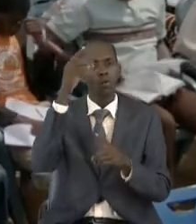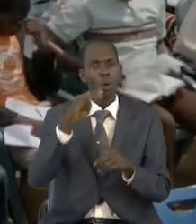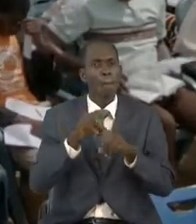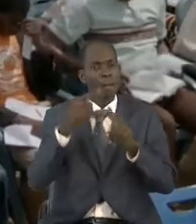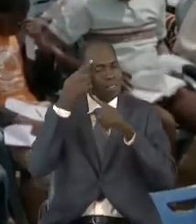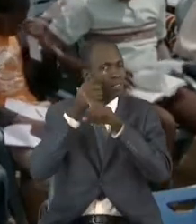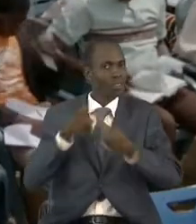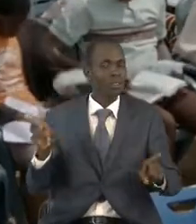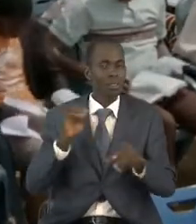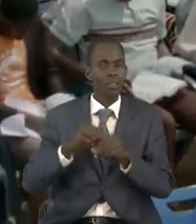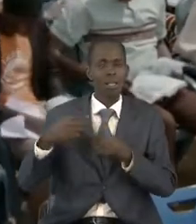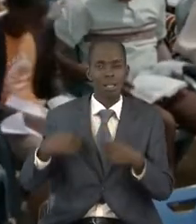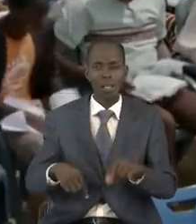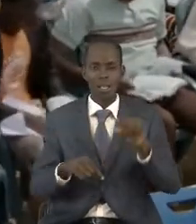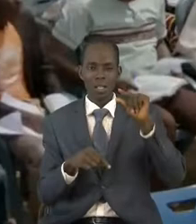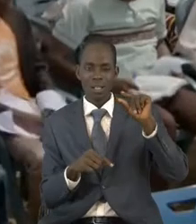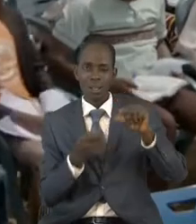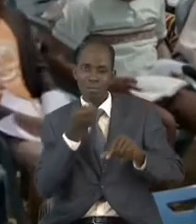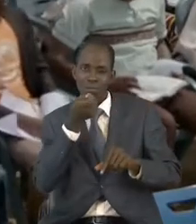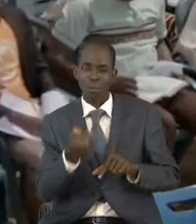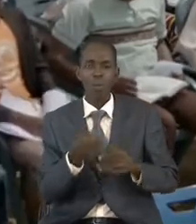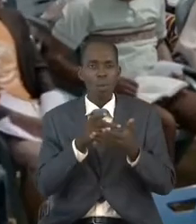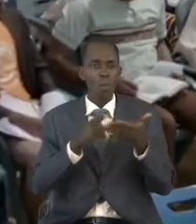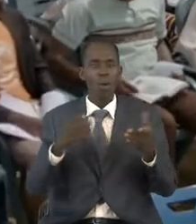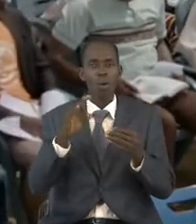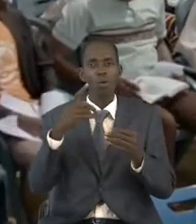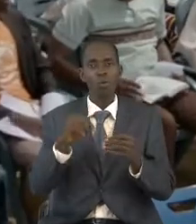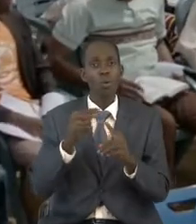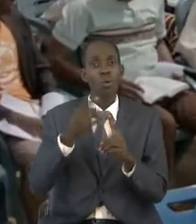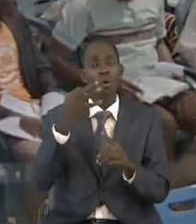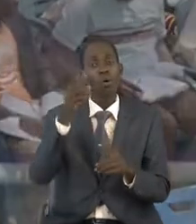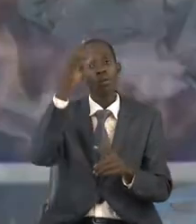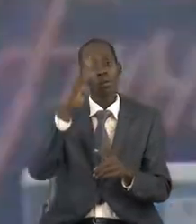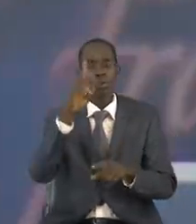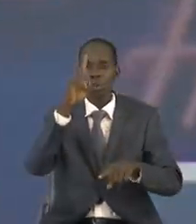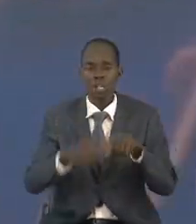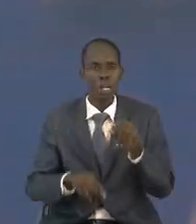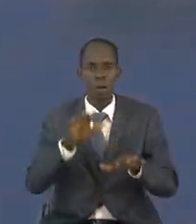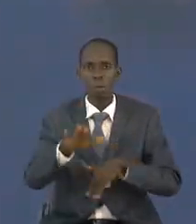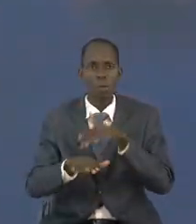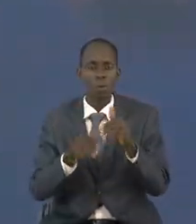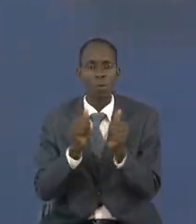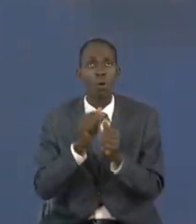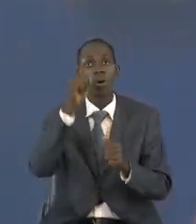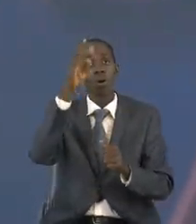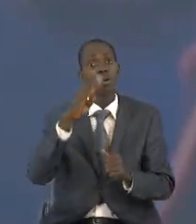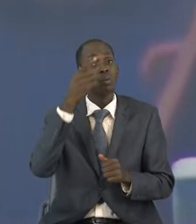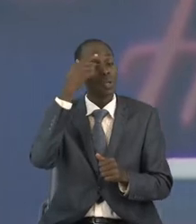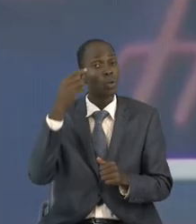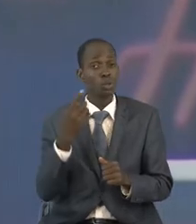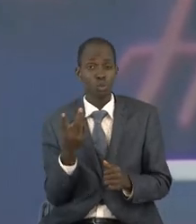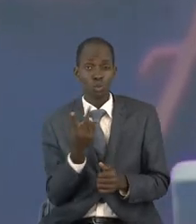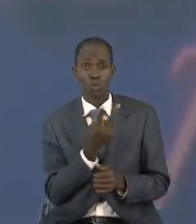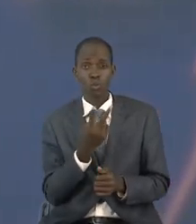any tittle, any part of the word of God, you cannot walk with God, because the two, God